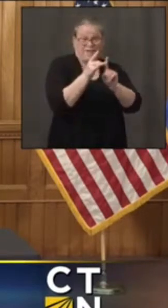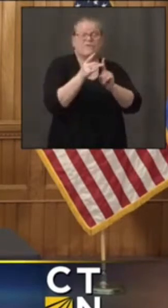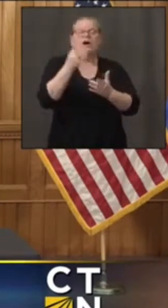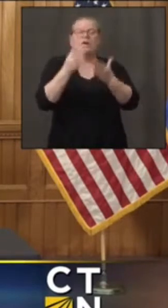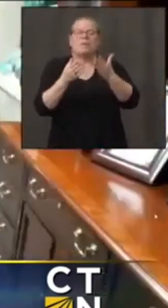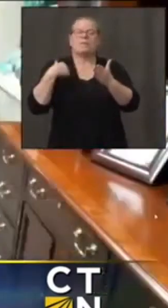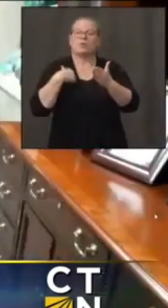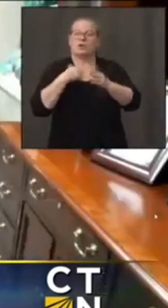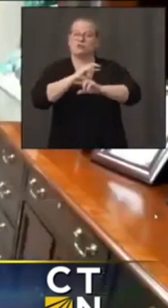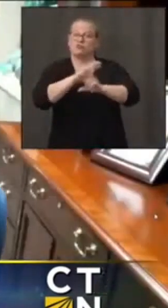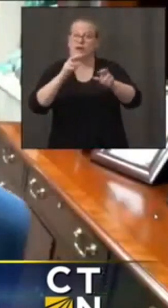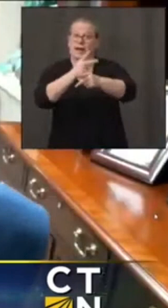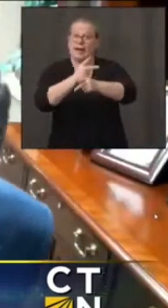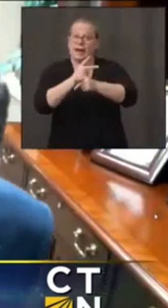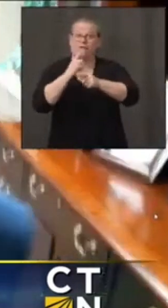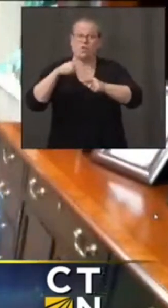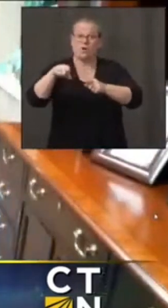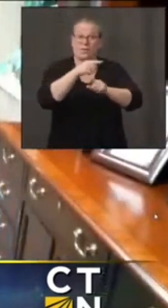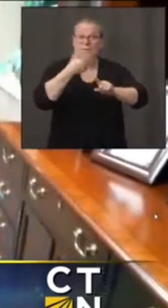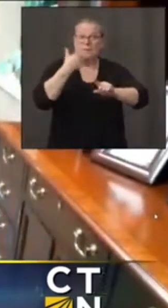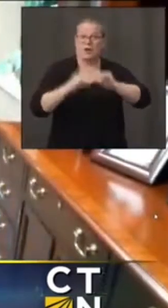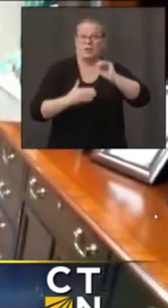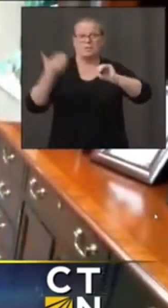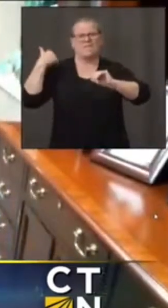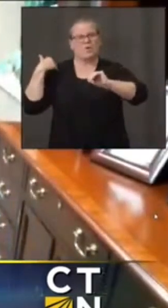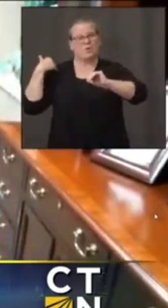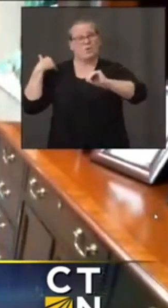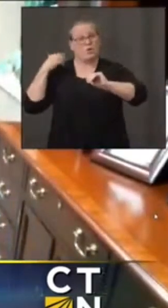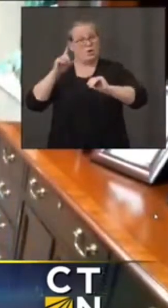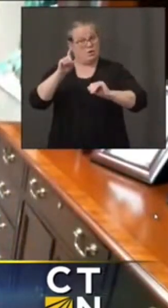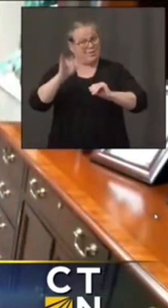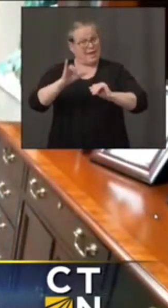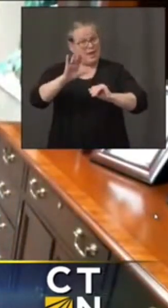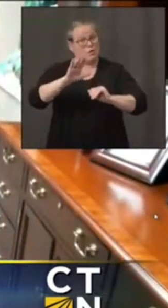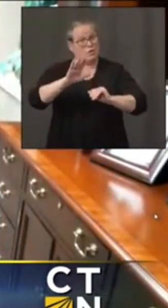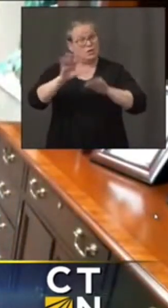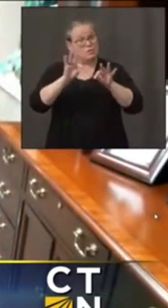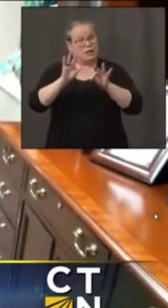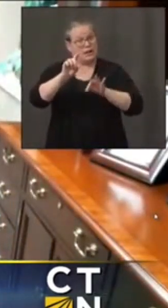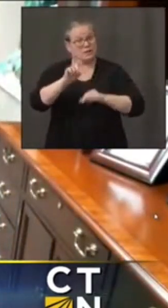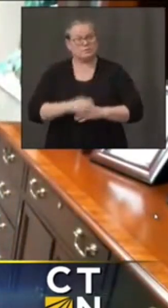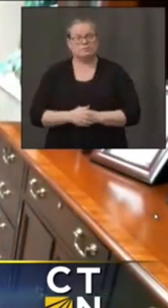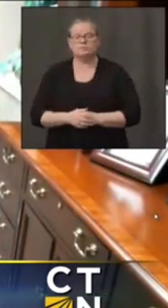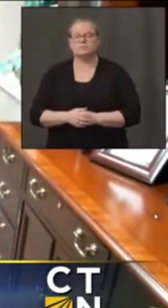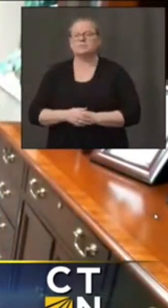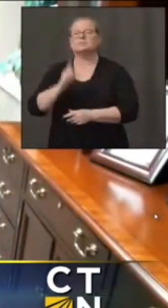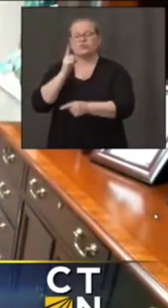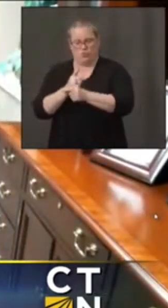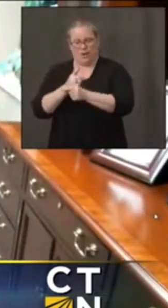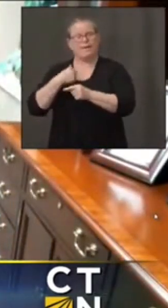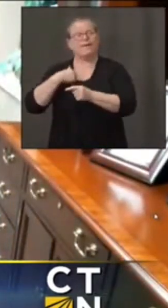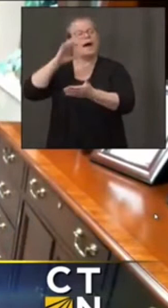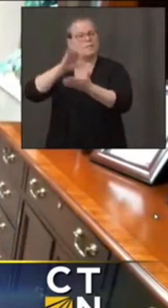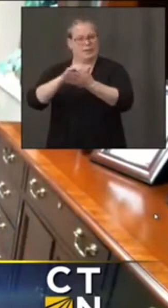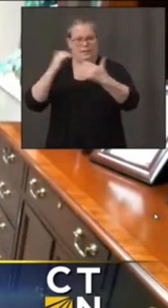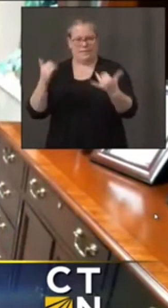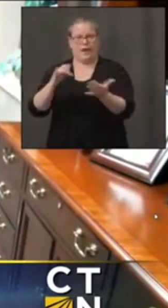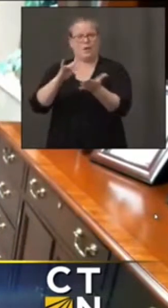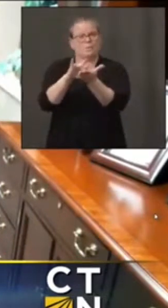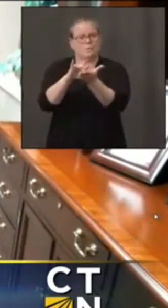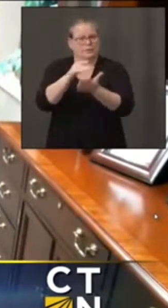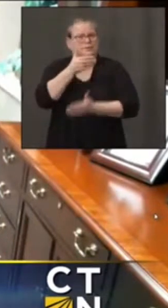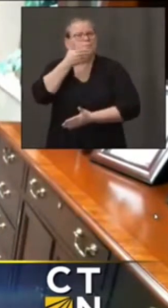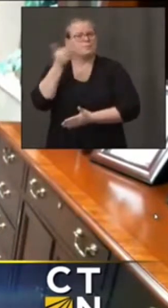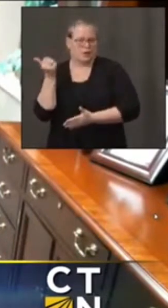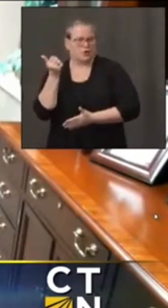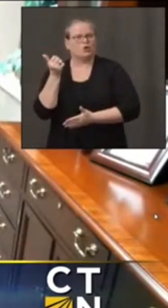That's right. I do believe that we have better therapies. The patients who are coming into the hospital in large